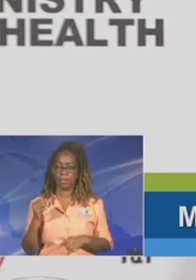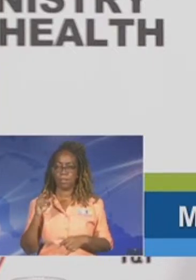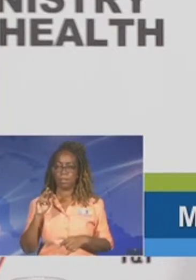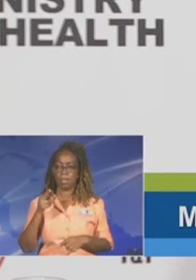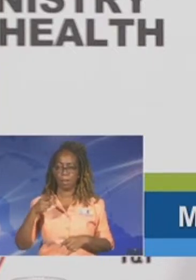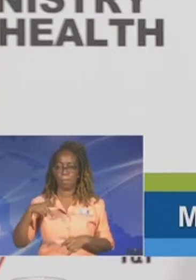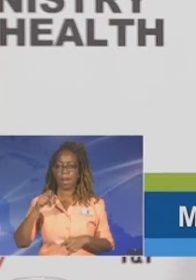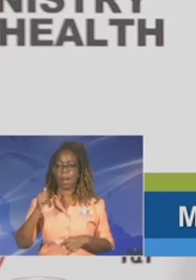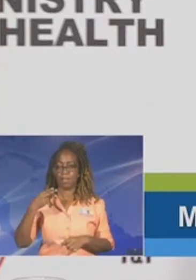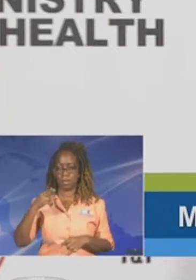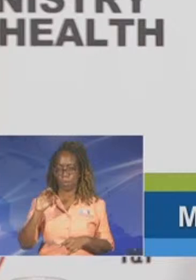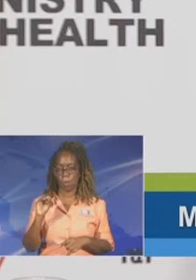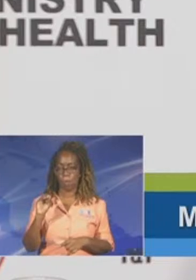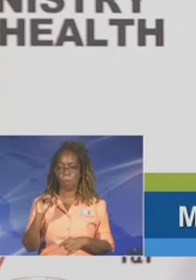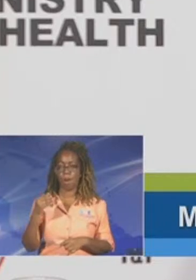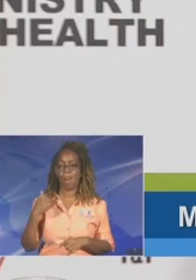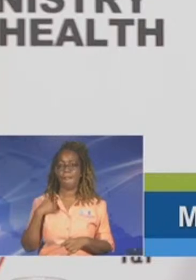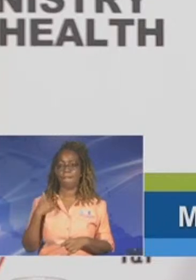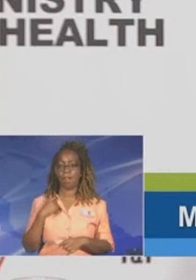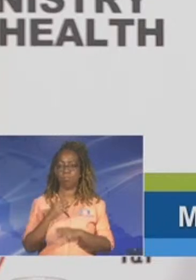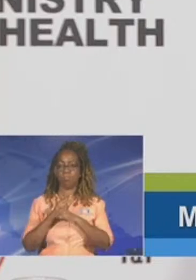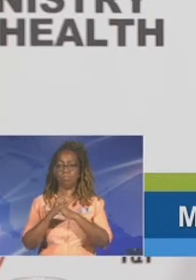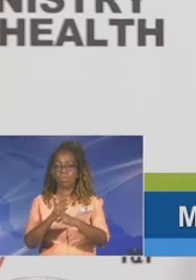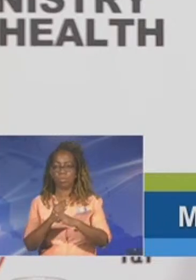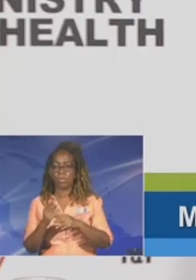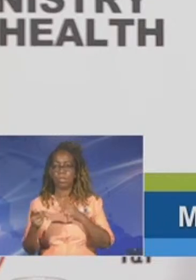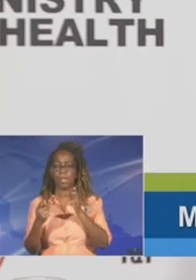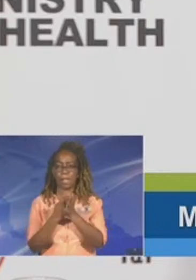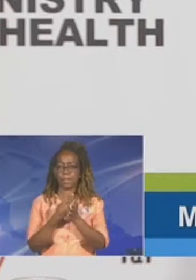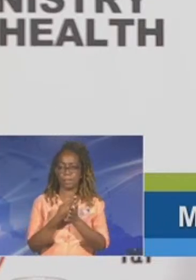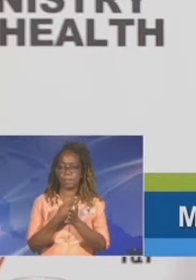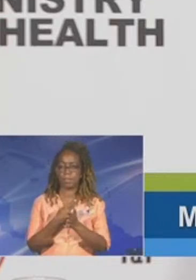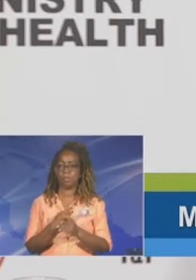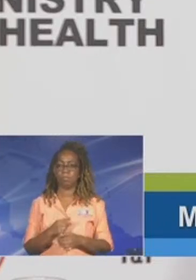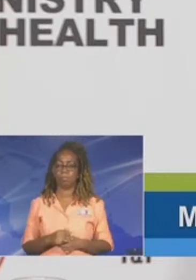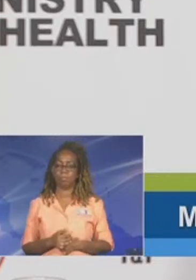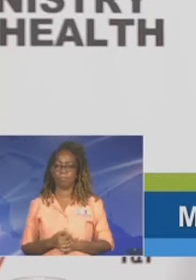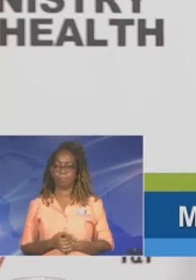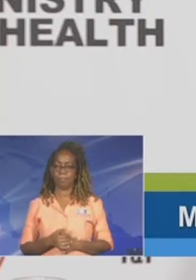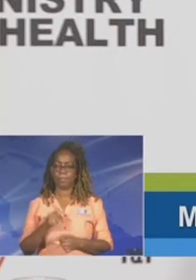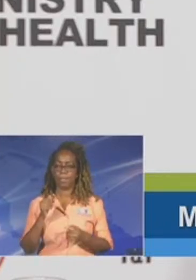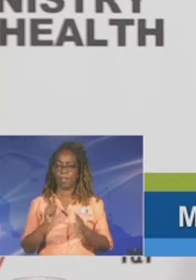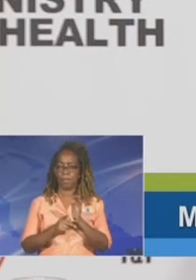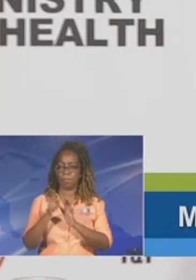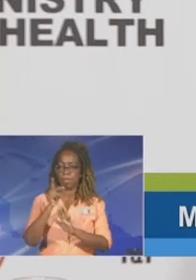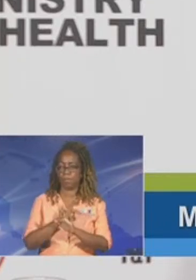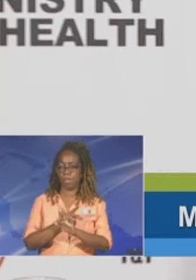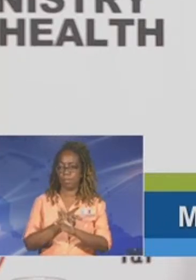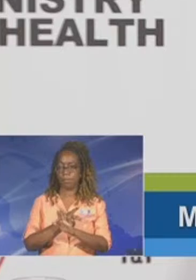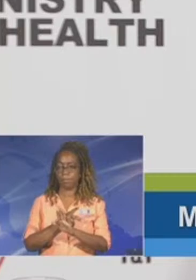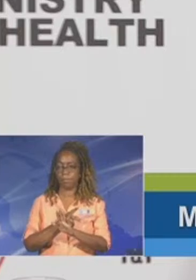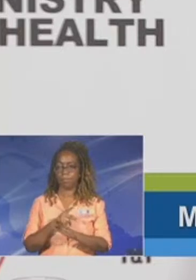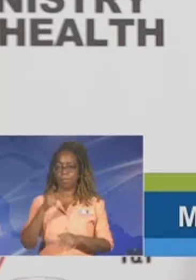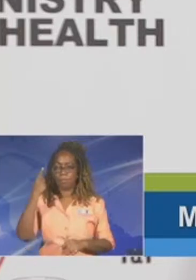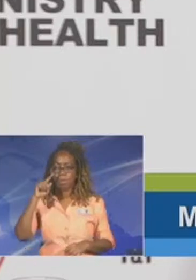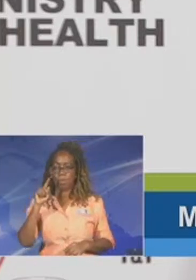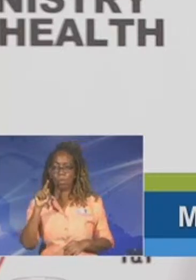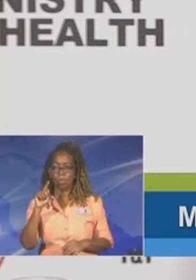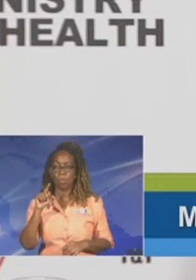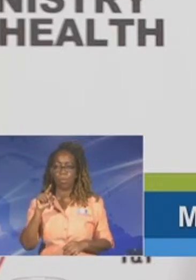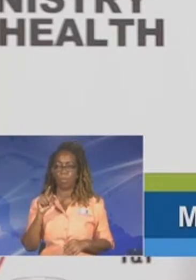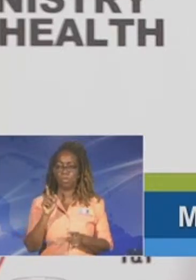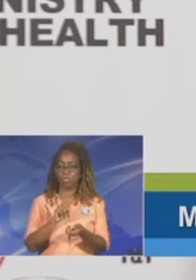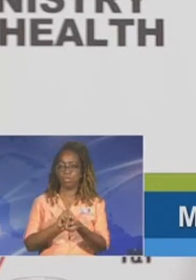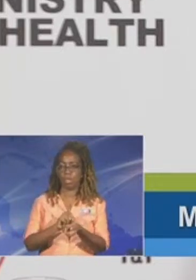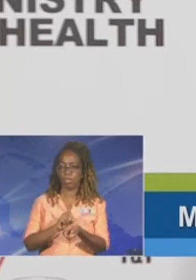a course called Preventing Suicide and Self-Harm, which is aimed at primary healthcare providers. That's